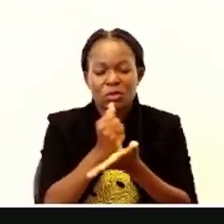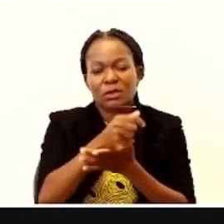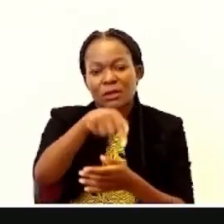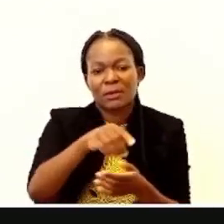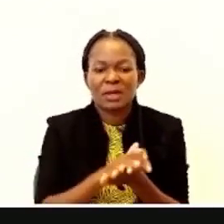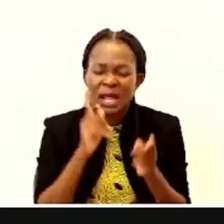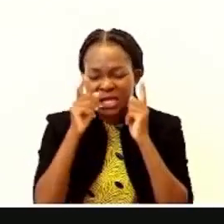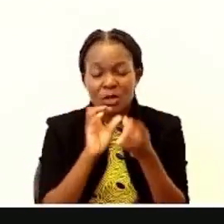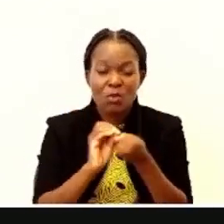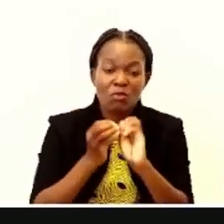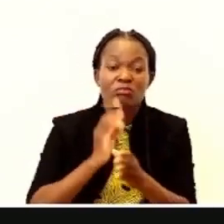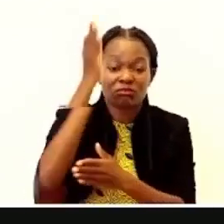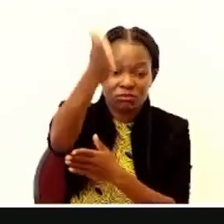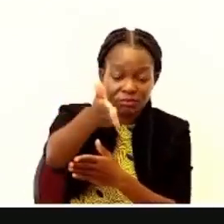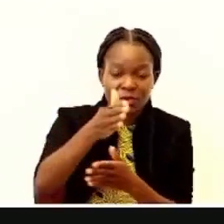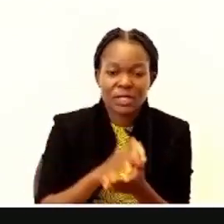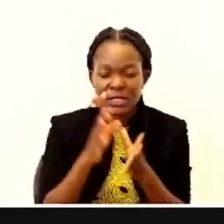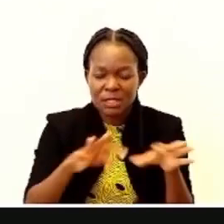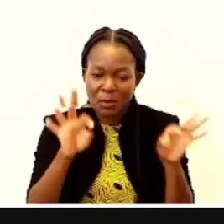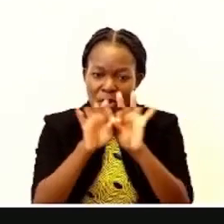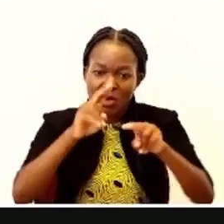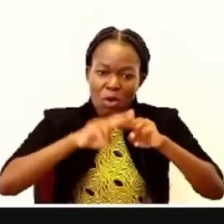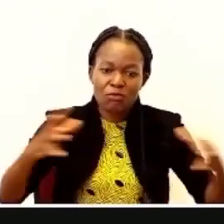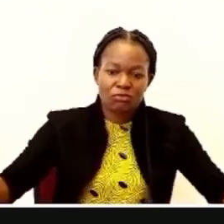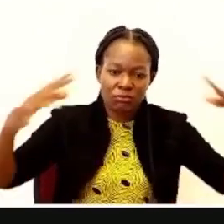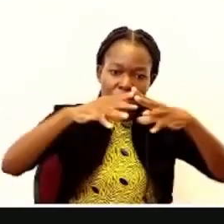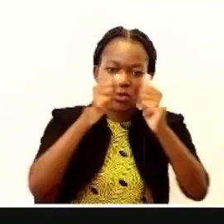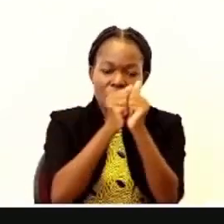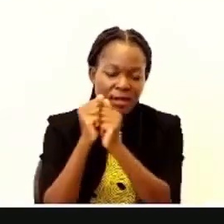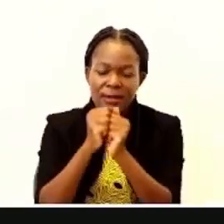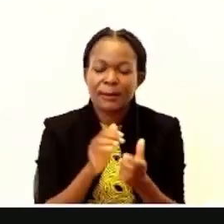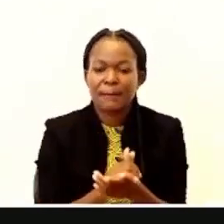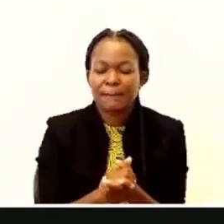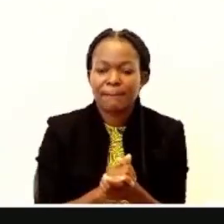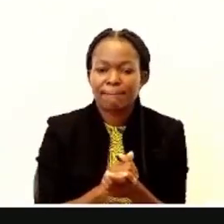going forward, we need to come together in